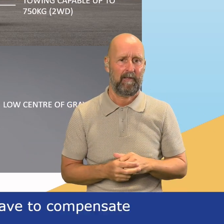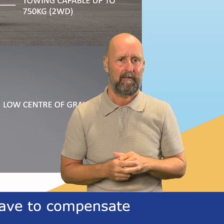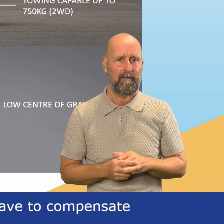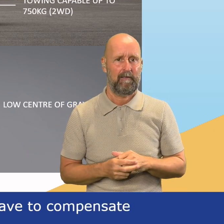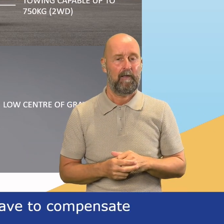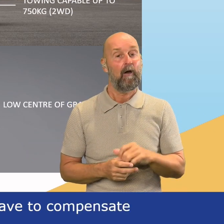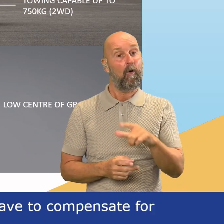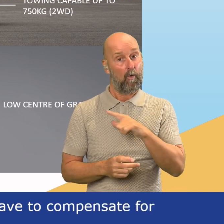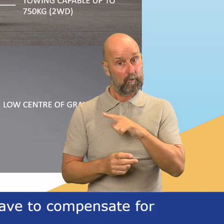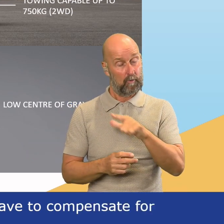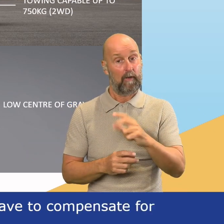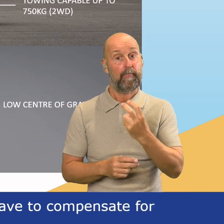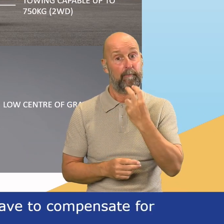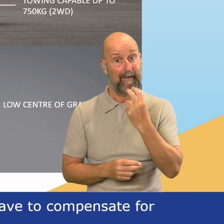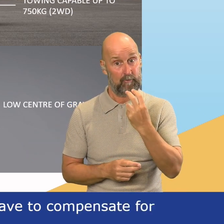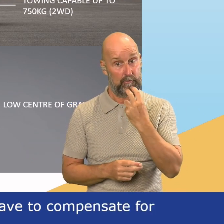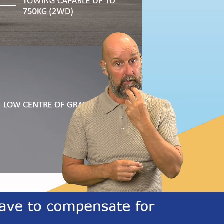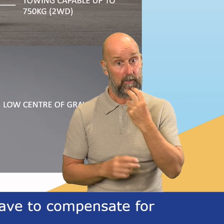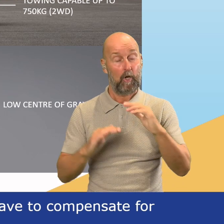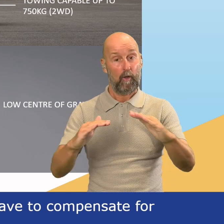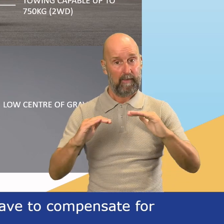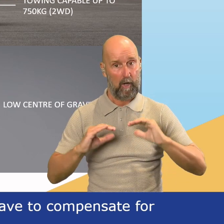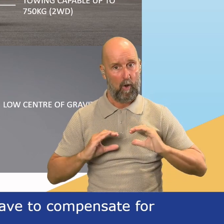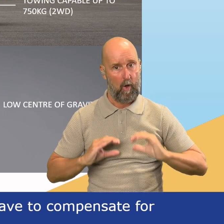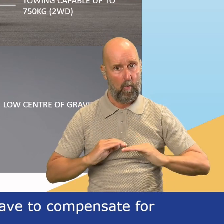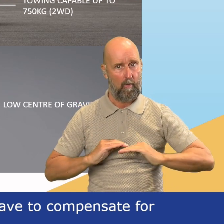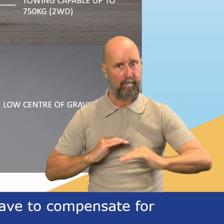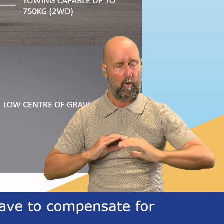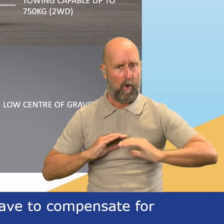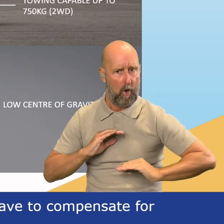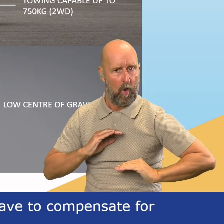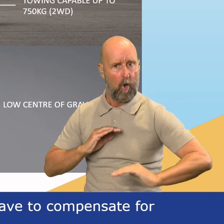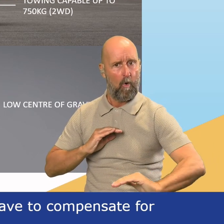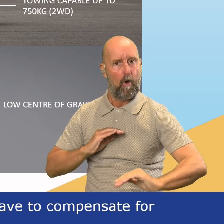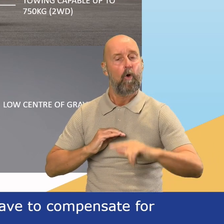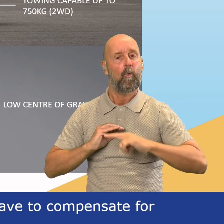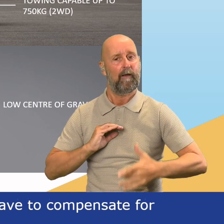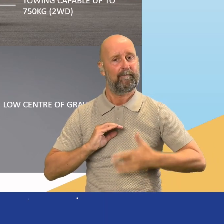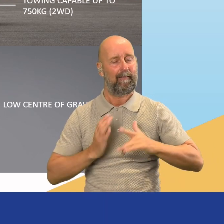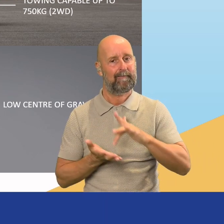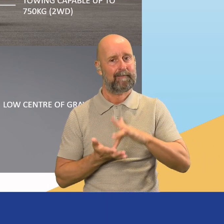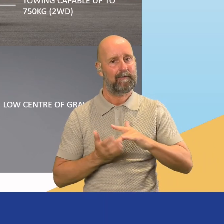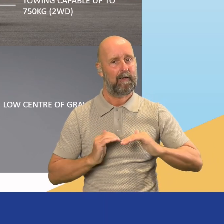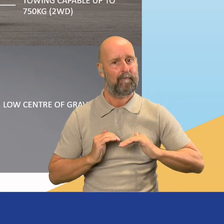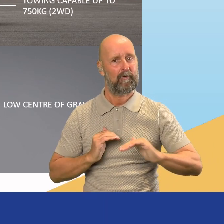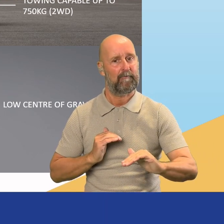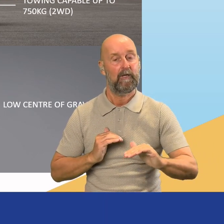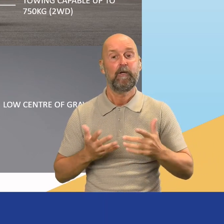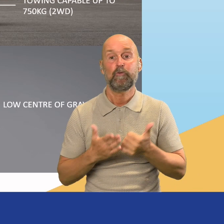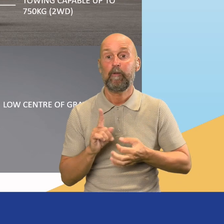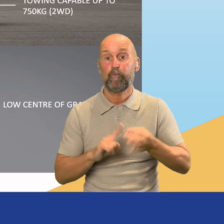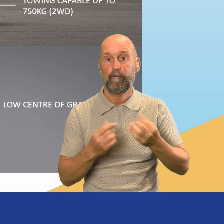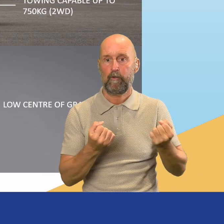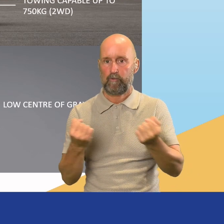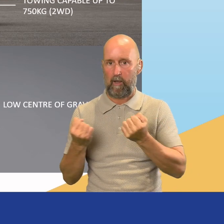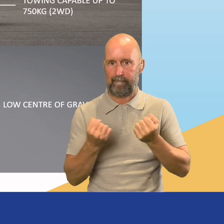the motor and the battery, they're put as low down into the floor as possible to give a low center of gravity and to improve handling. And we